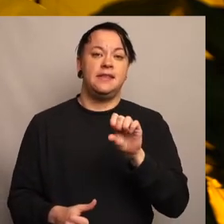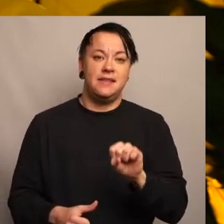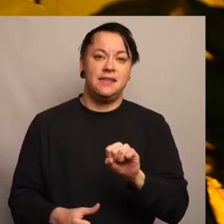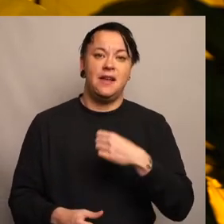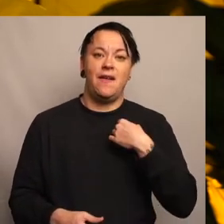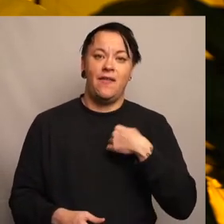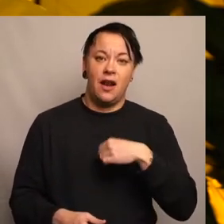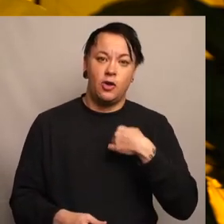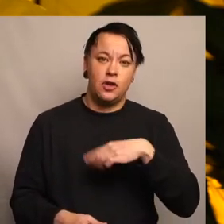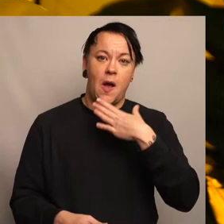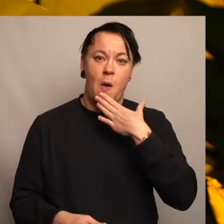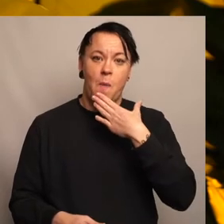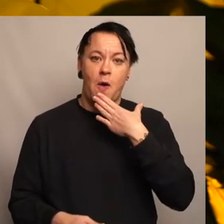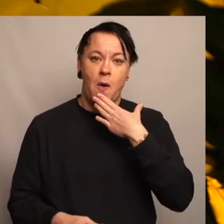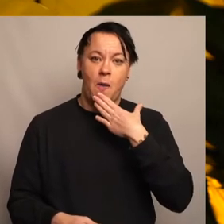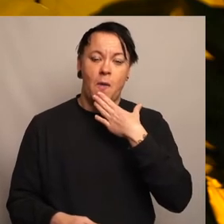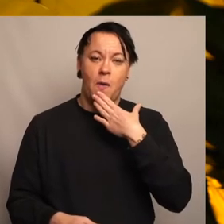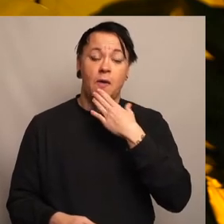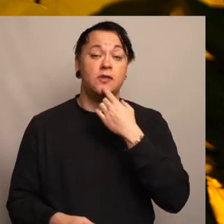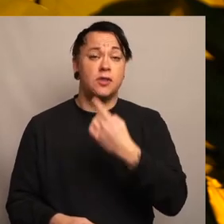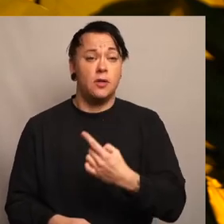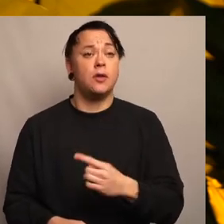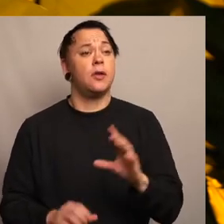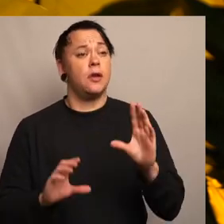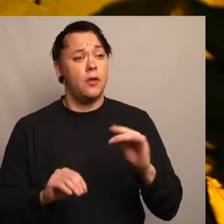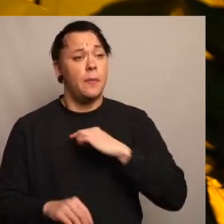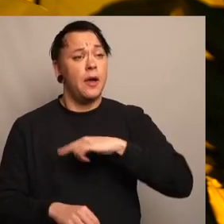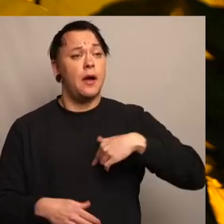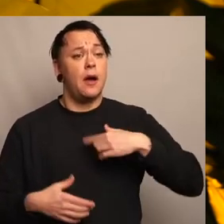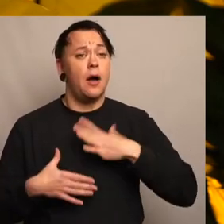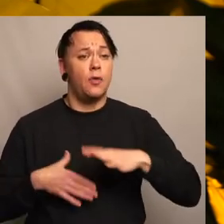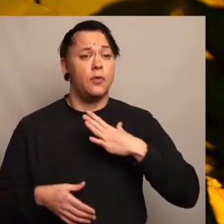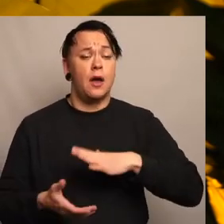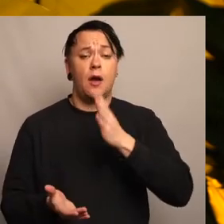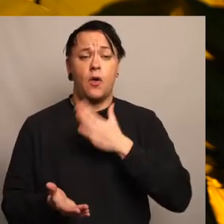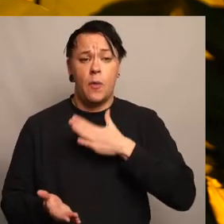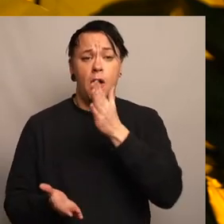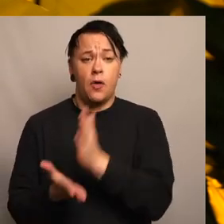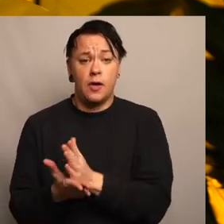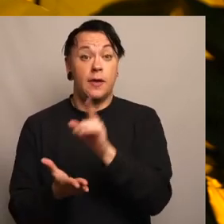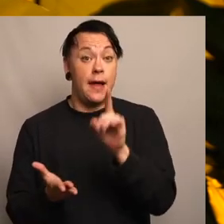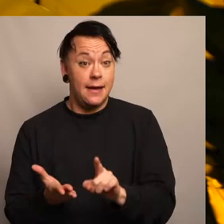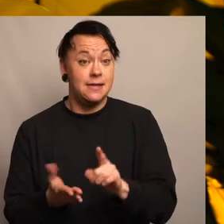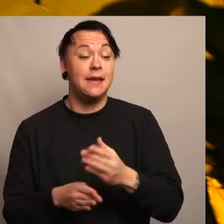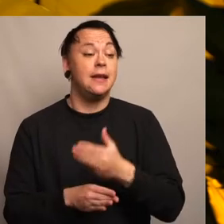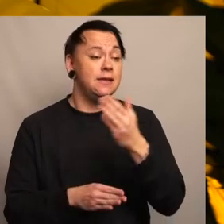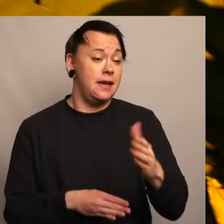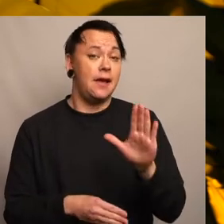oh, we will like get rights for us and then we'll deal with your rights, especially with trans people